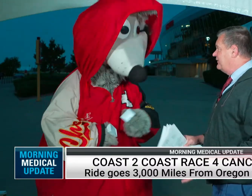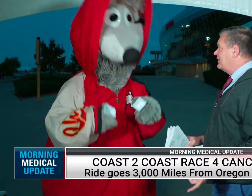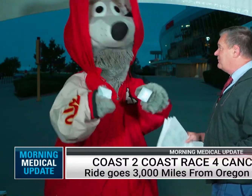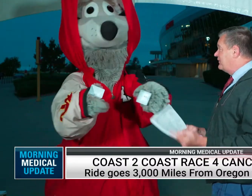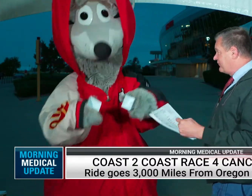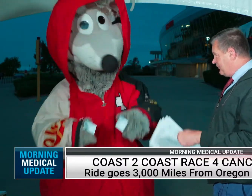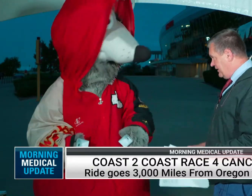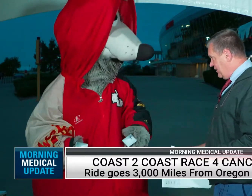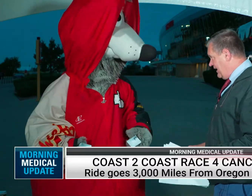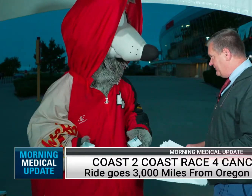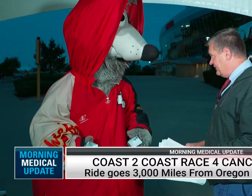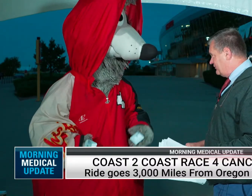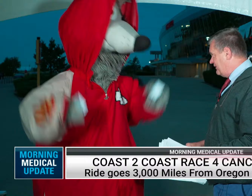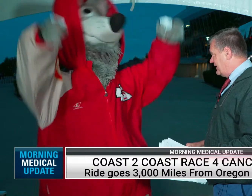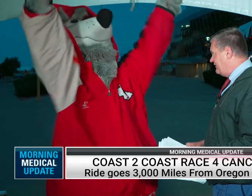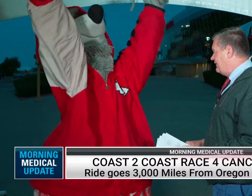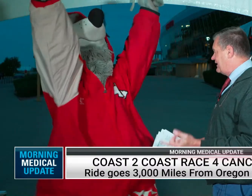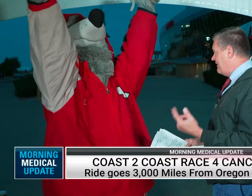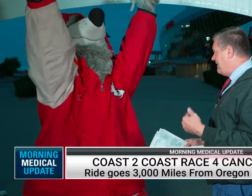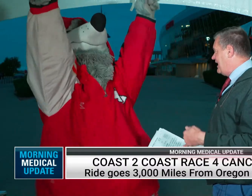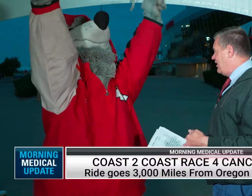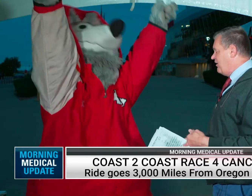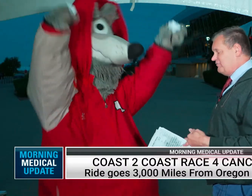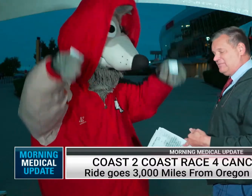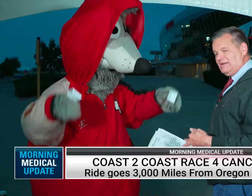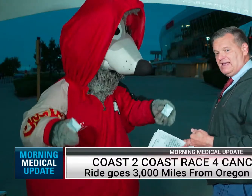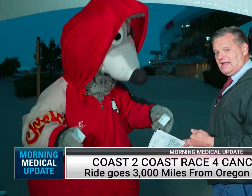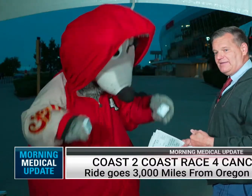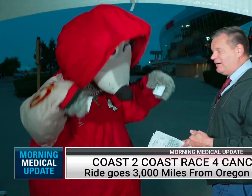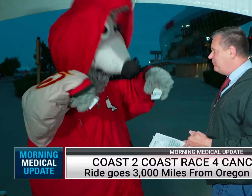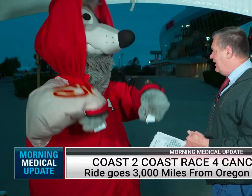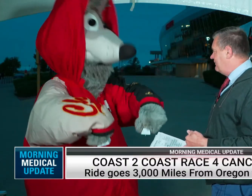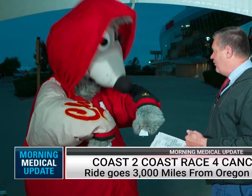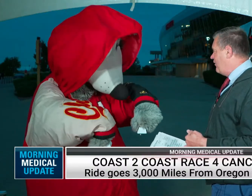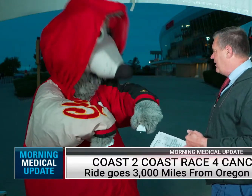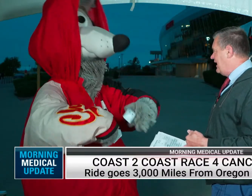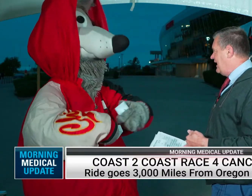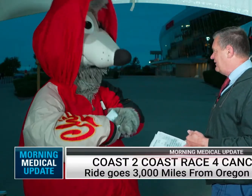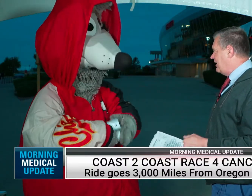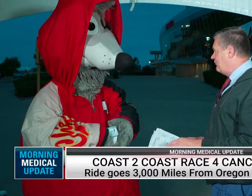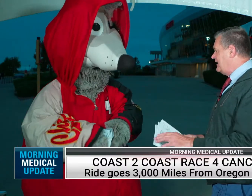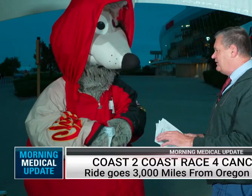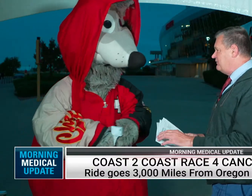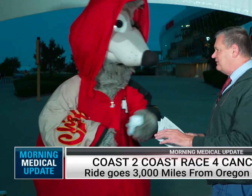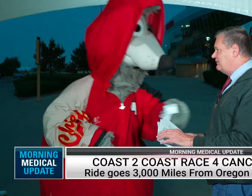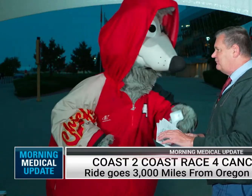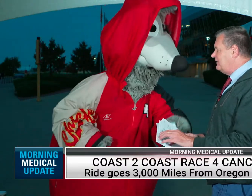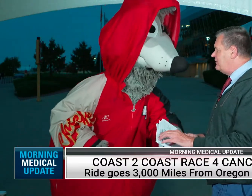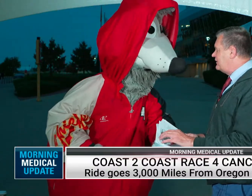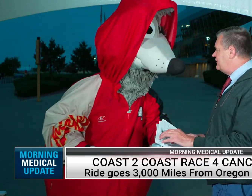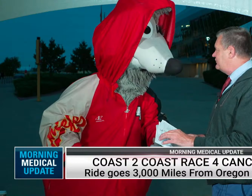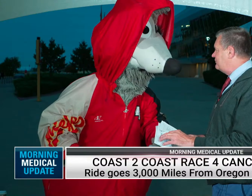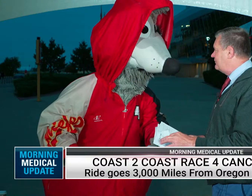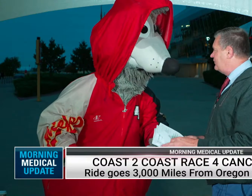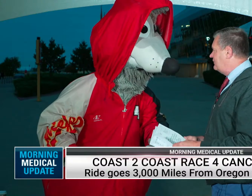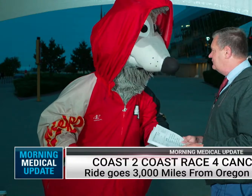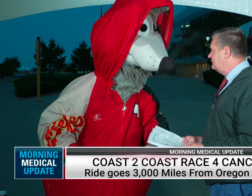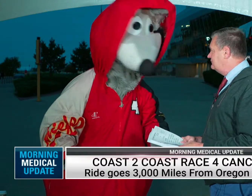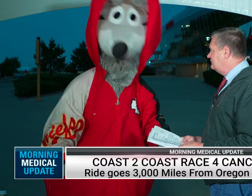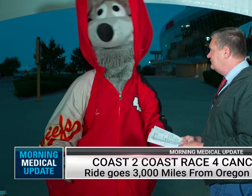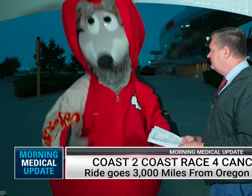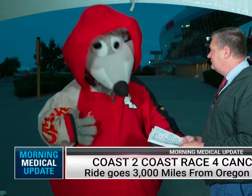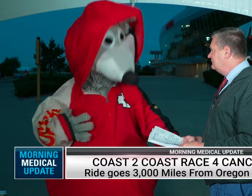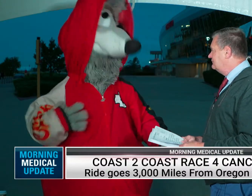2-0. They're going to be 3-0 after this weekend. Then they come back home and they'll play more. And are we looking at Super